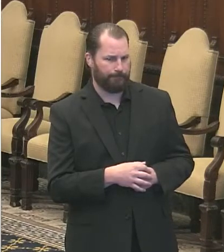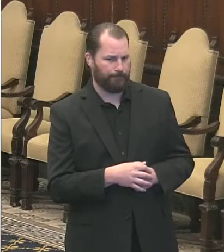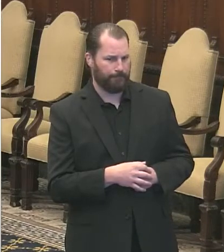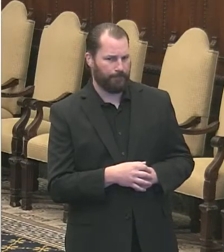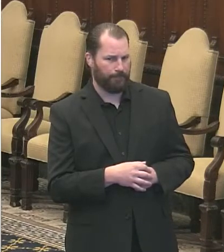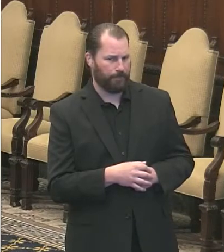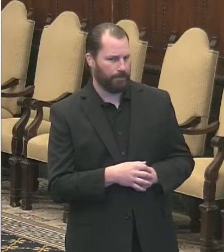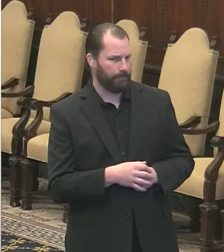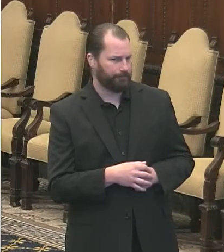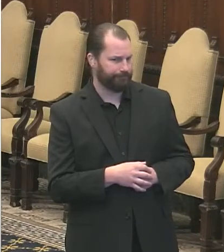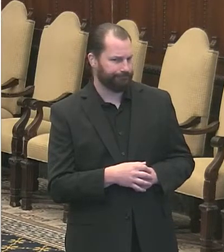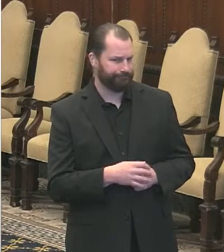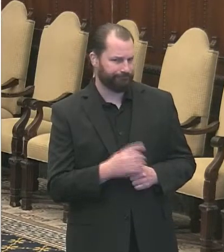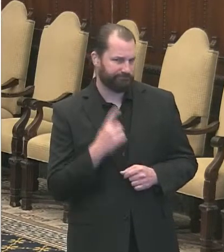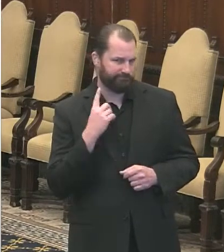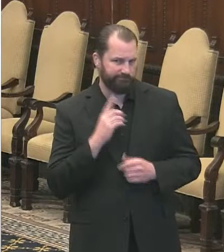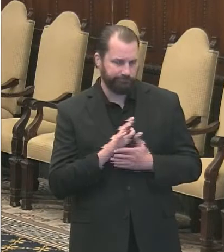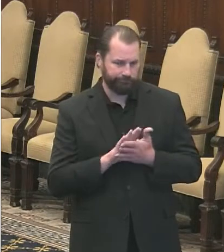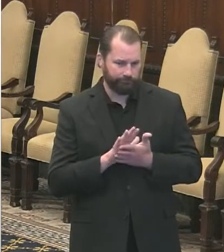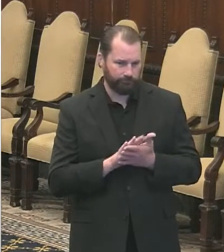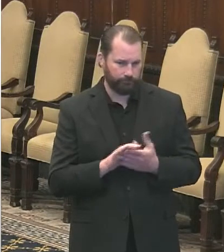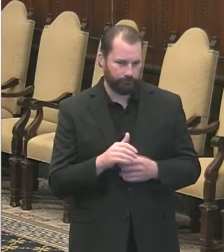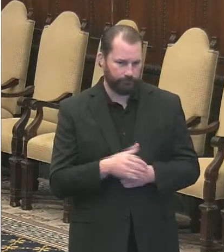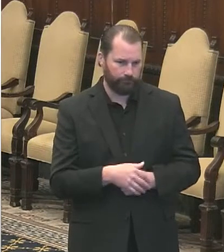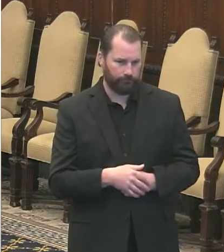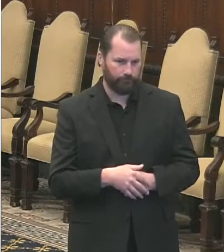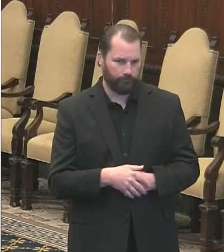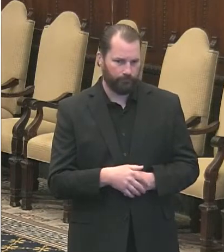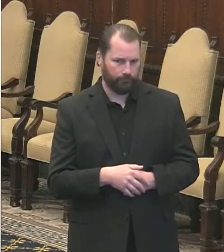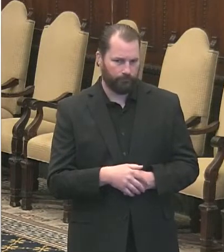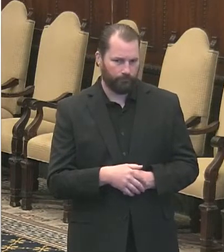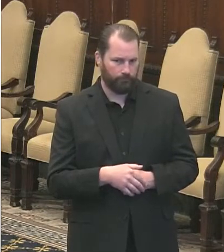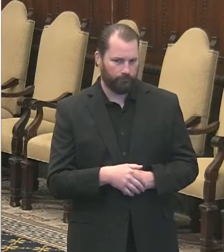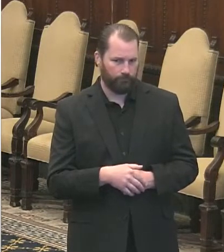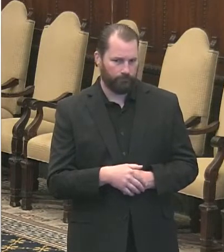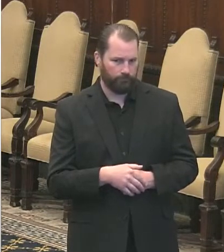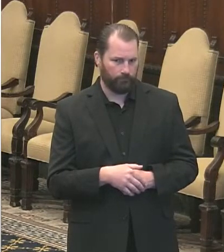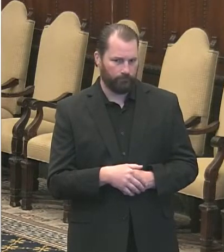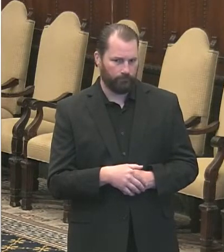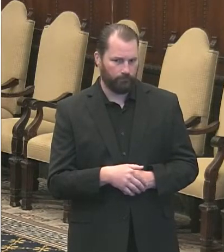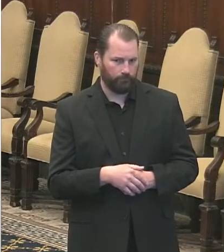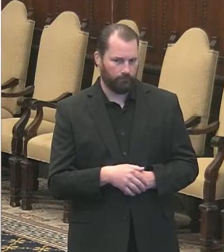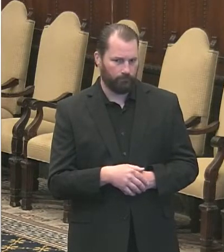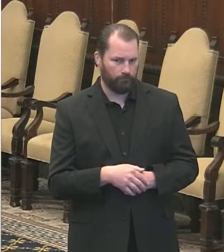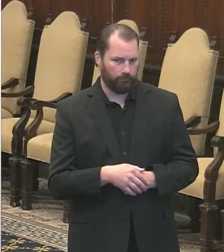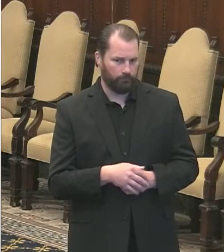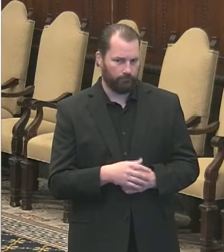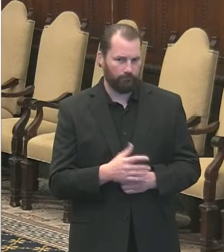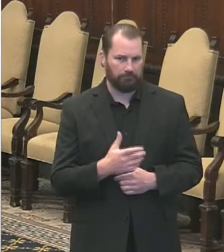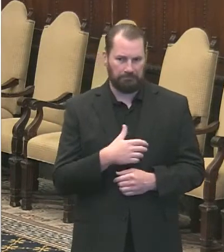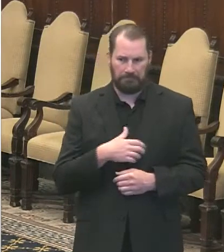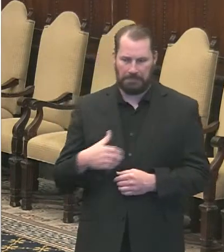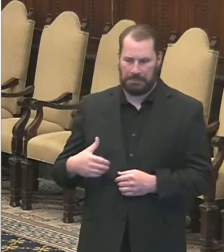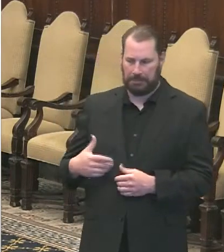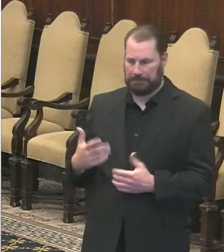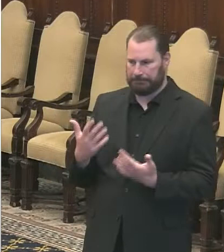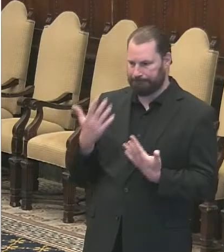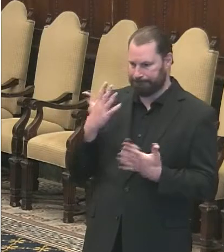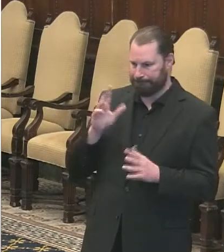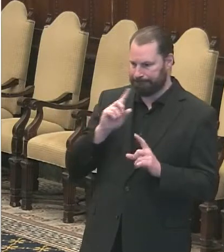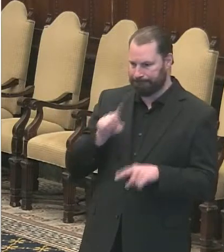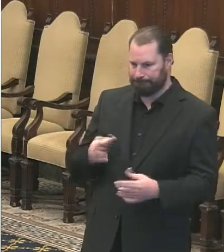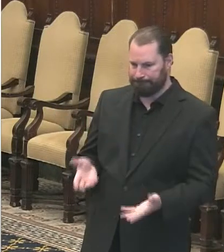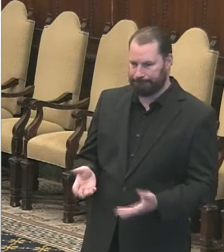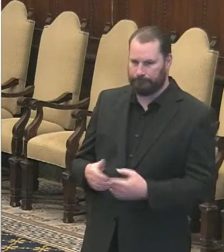food? I do not know that answer to that question, but we'll get back to you. I don't believe halal food has been included in, unless I'm